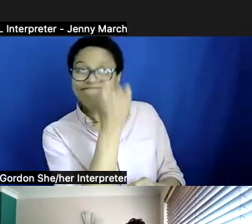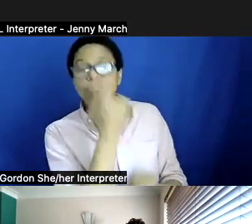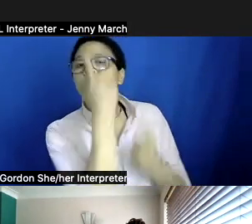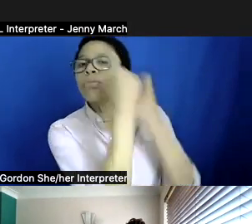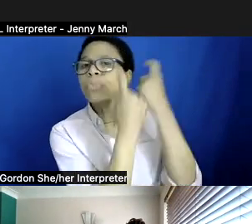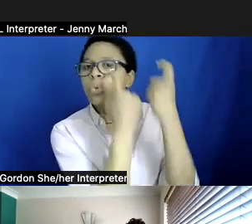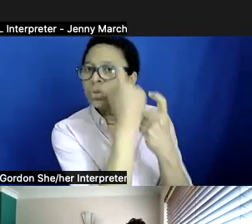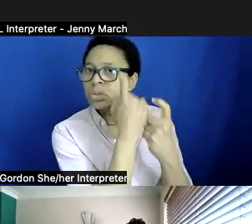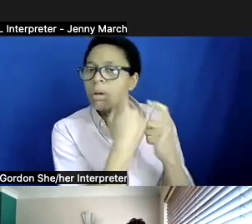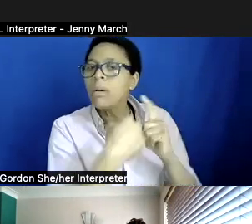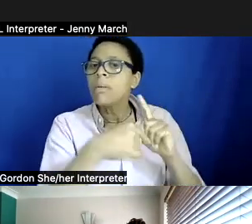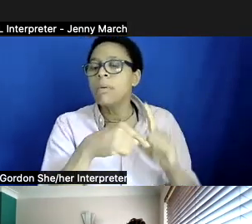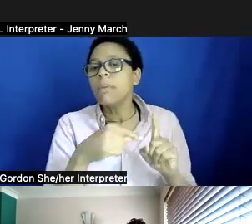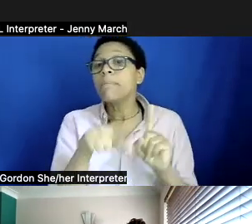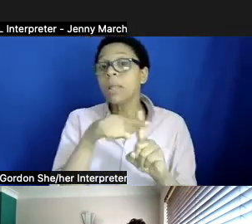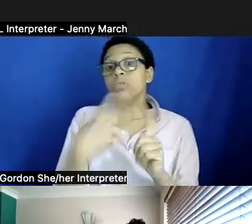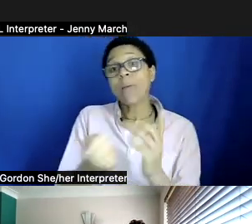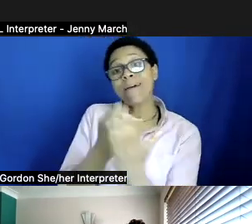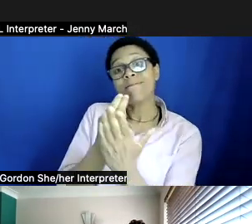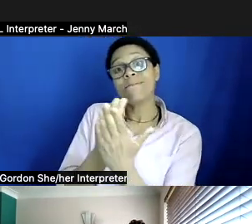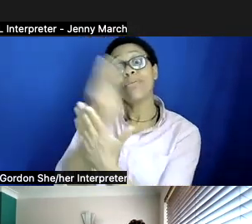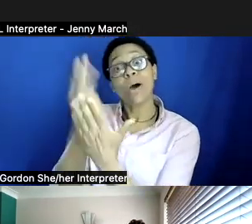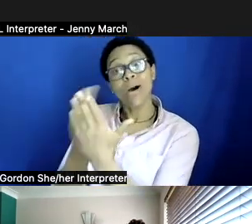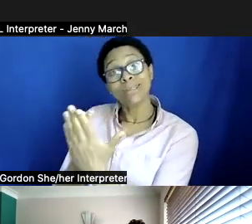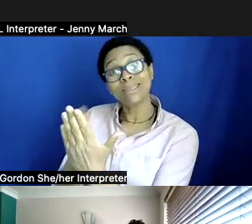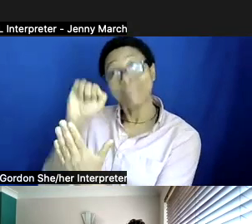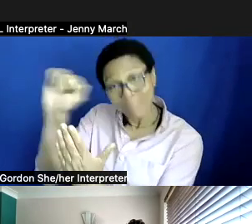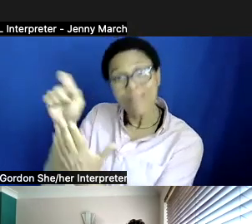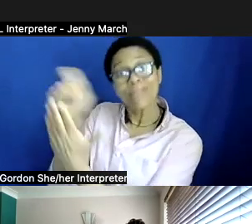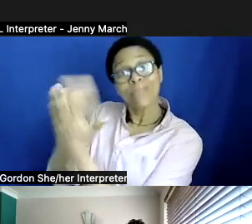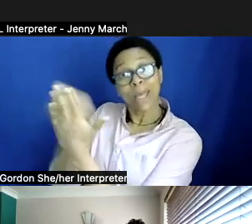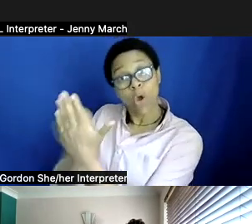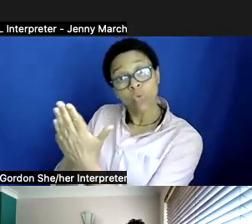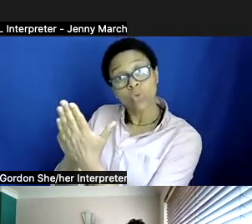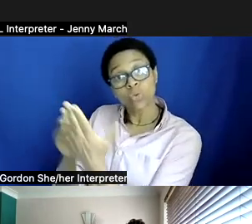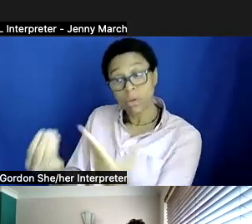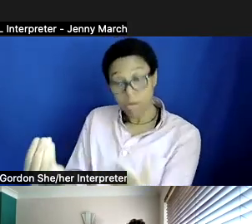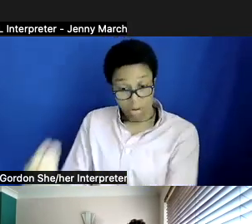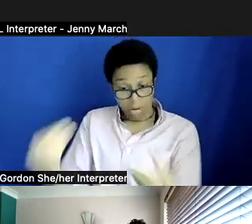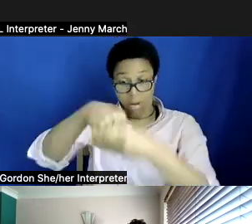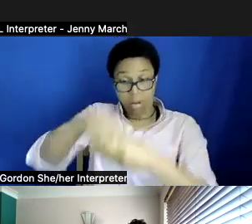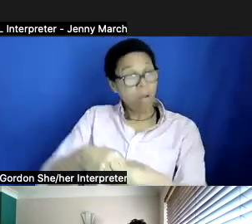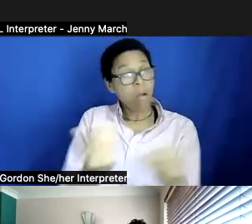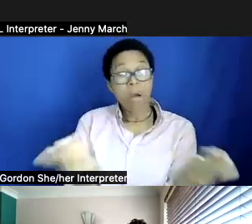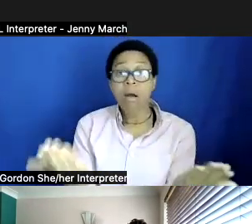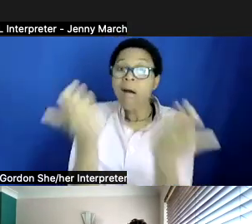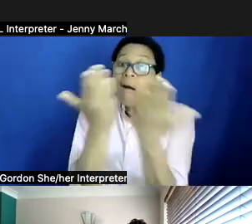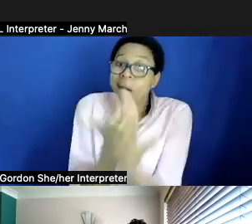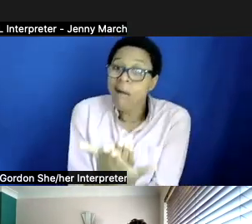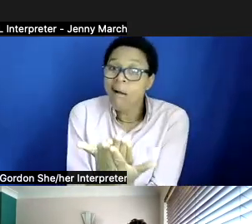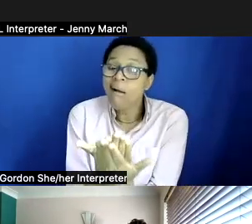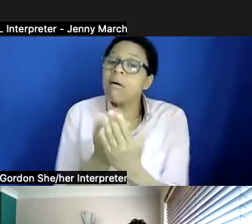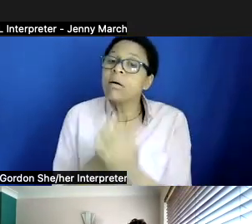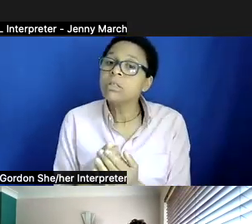wrote as well while he wrote for them. So we do have that insight, but obviously it's, staying true to the artist's voice